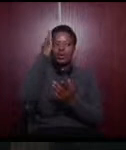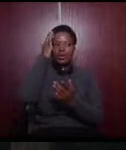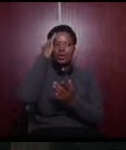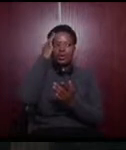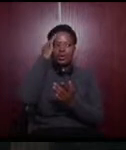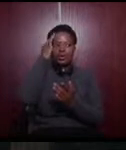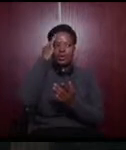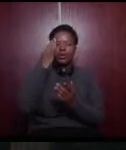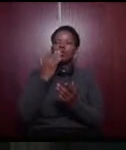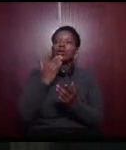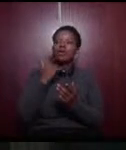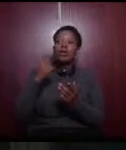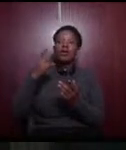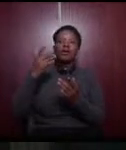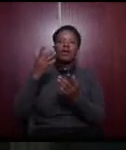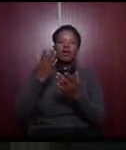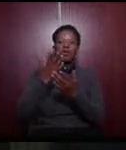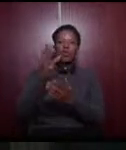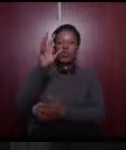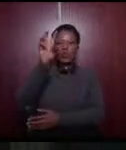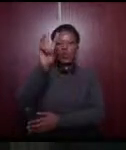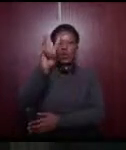without asking anything.